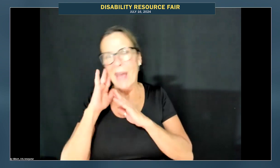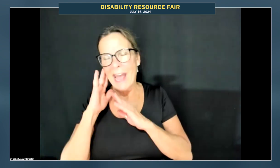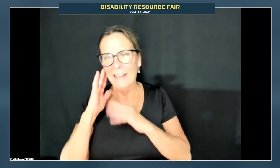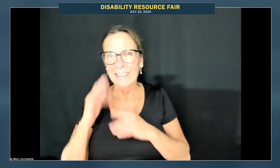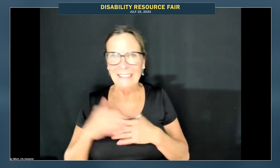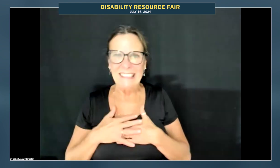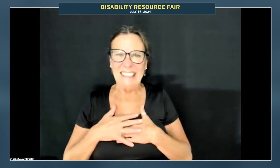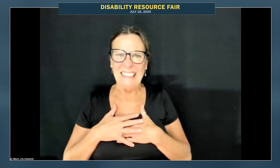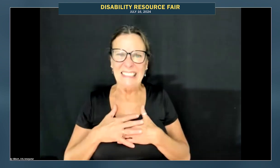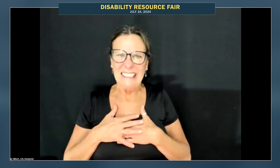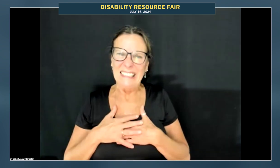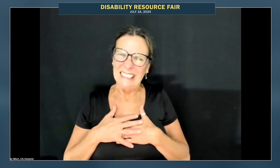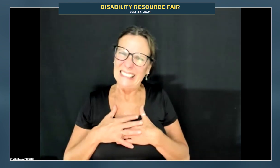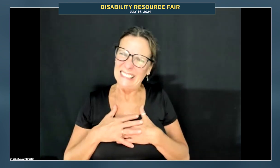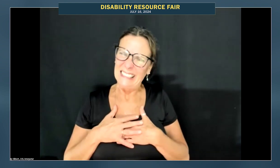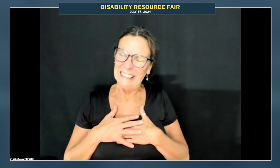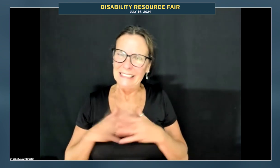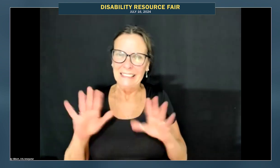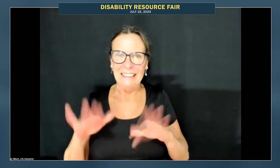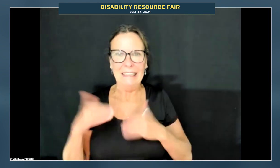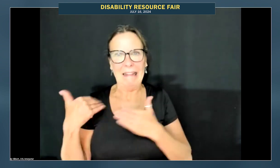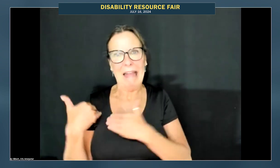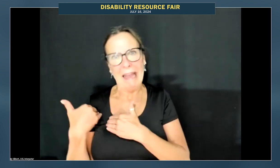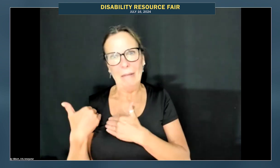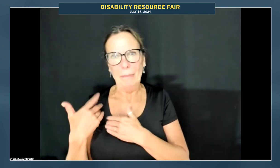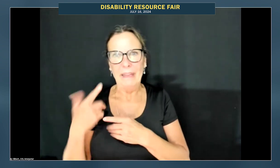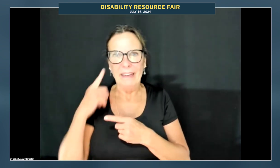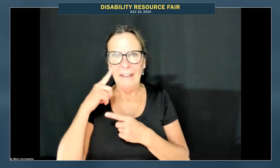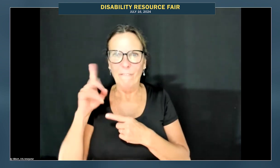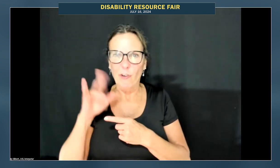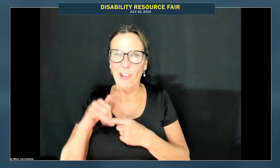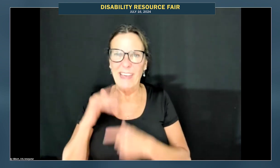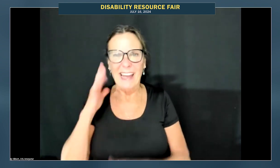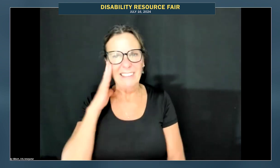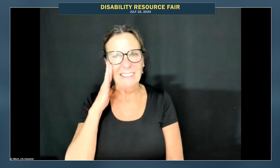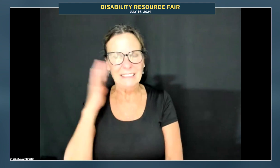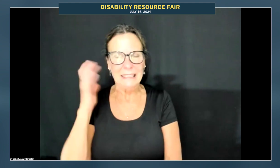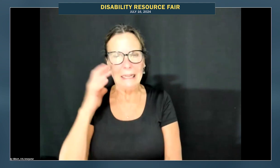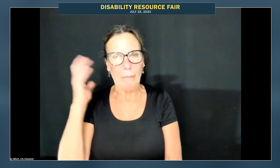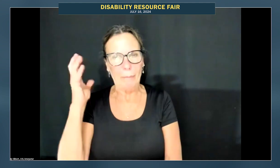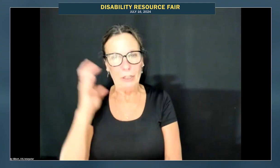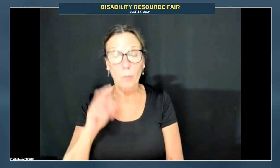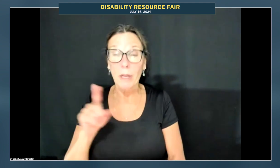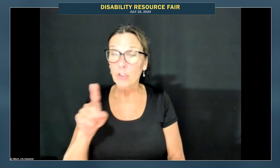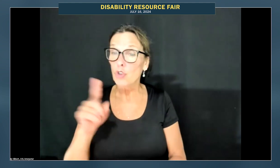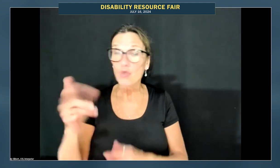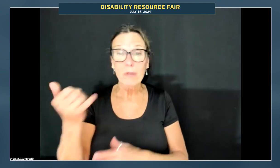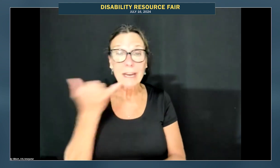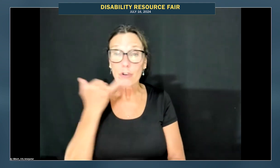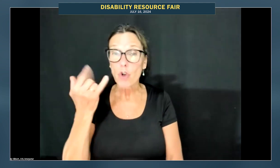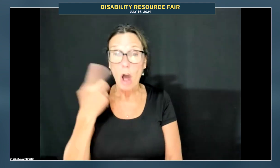their wall with a bed, there's an issue. So you can call us.